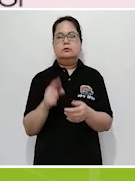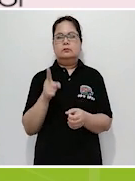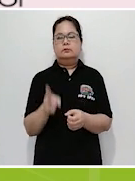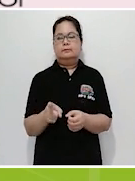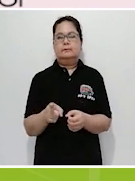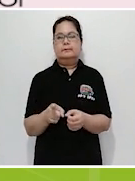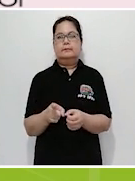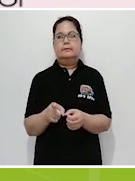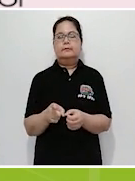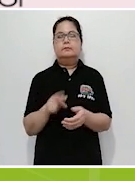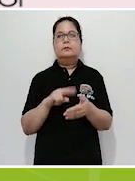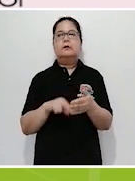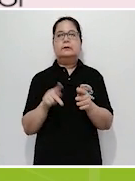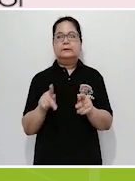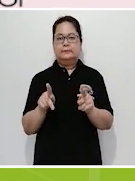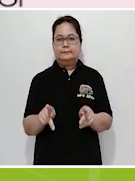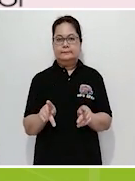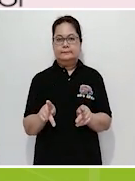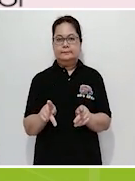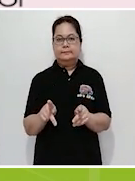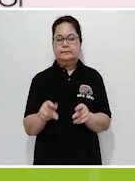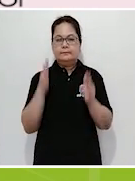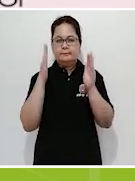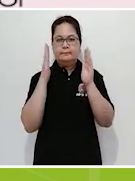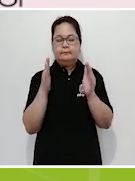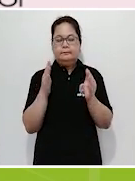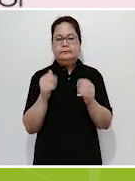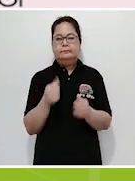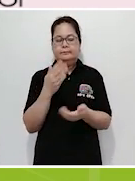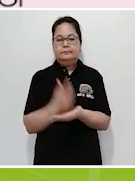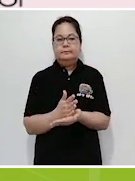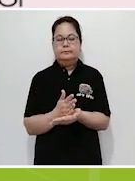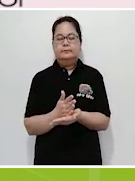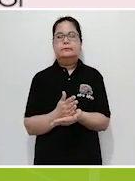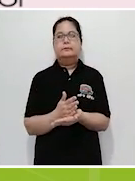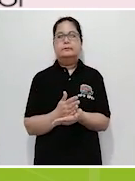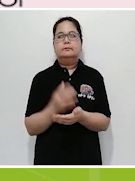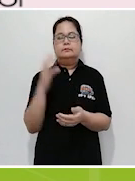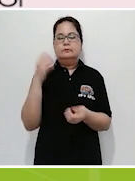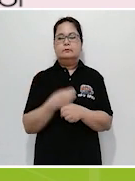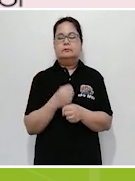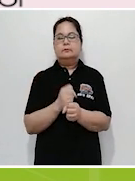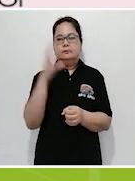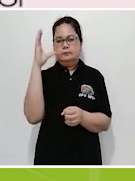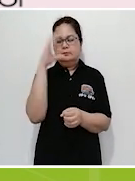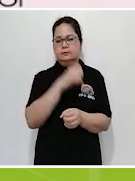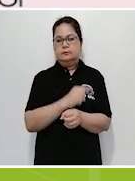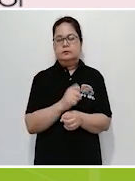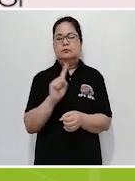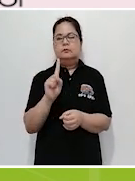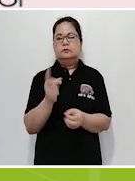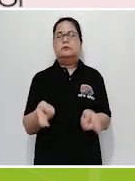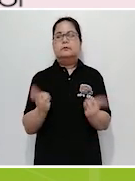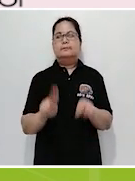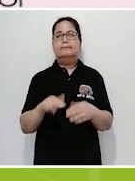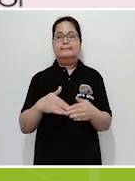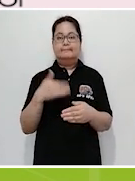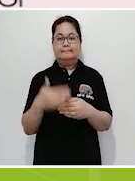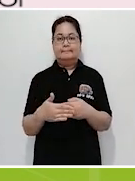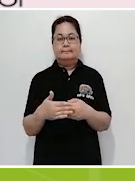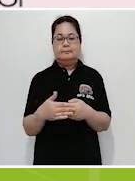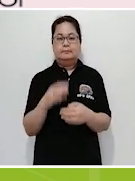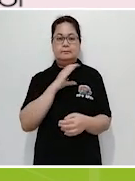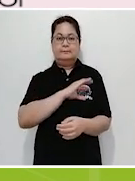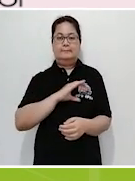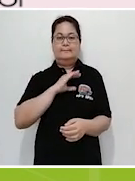During reading, you, as readers, constantly stop to make predictions about what